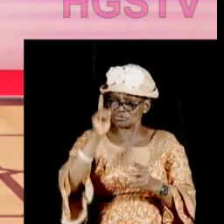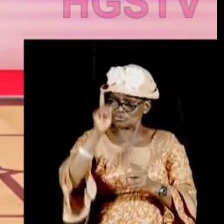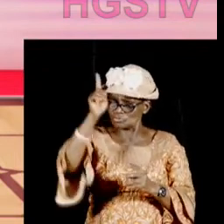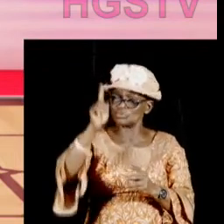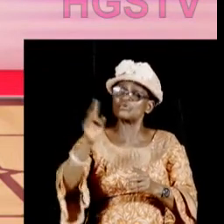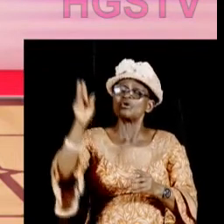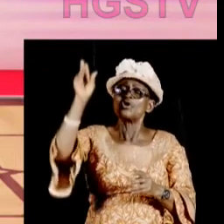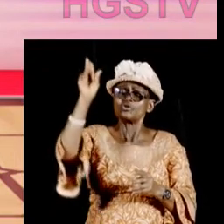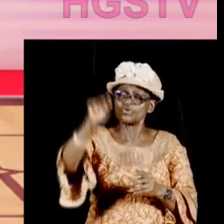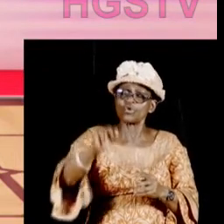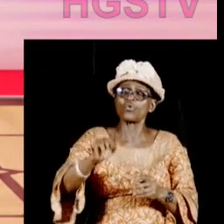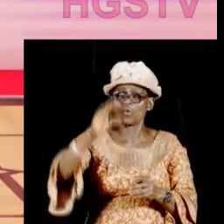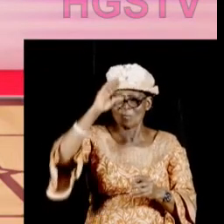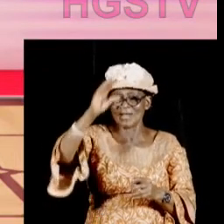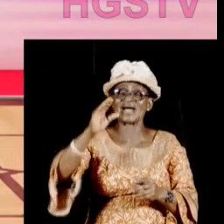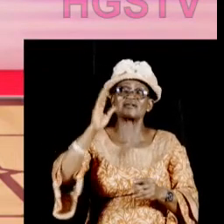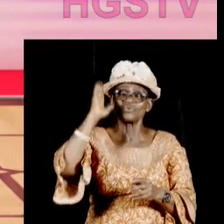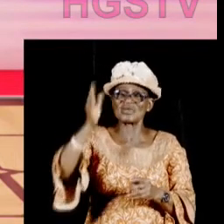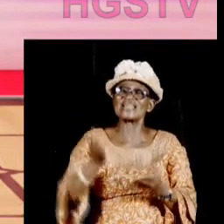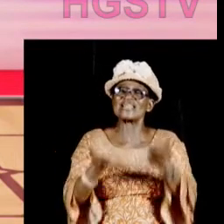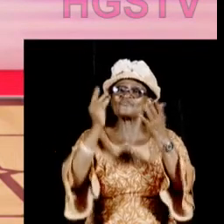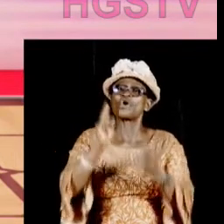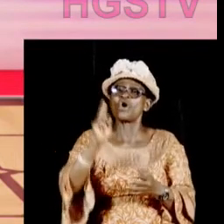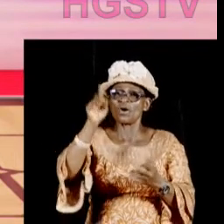no man lift up this.